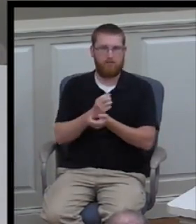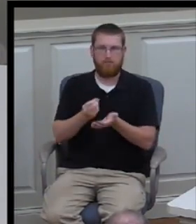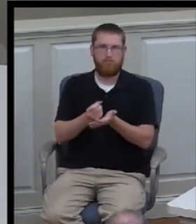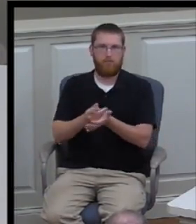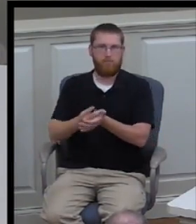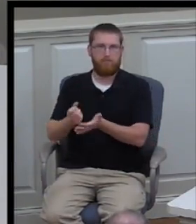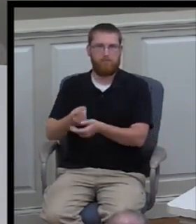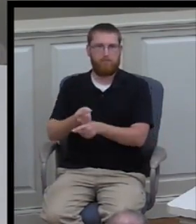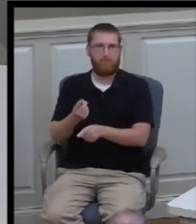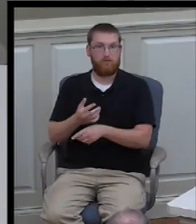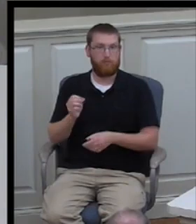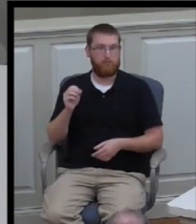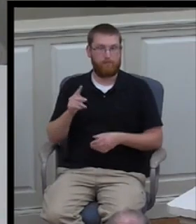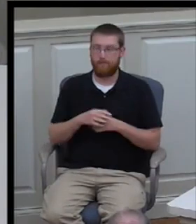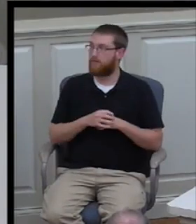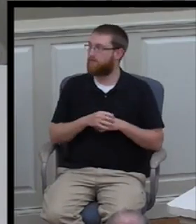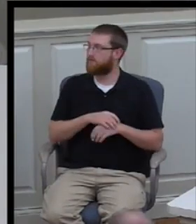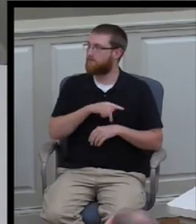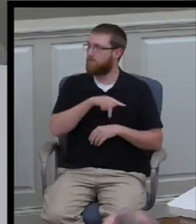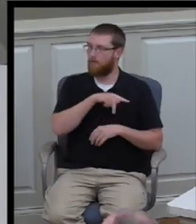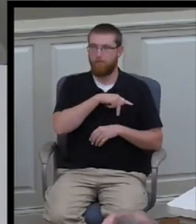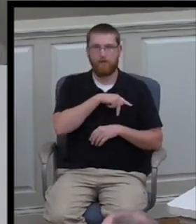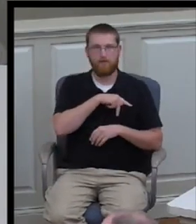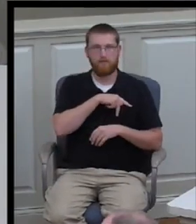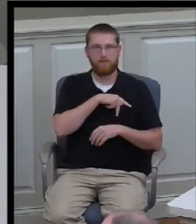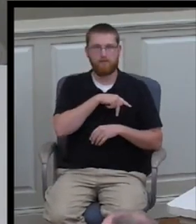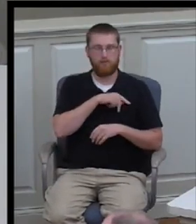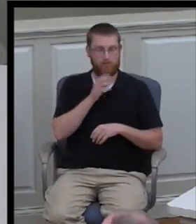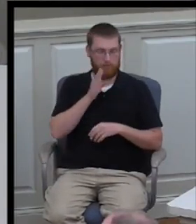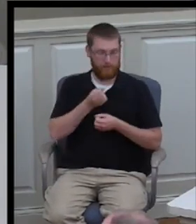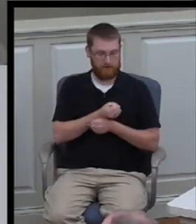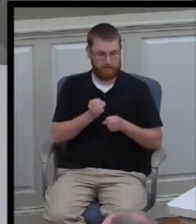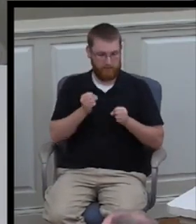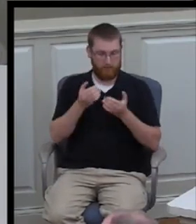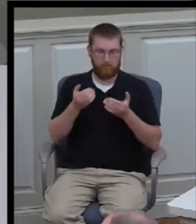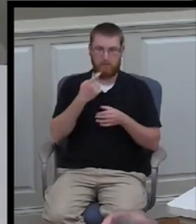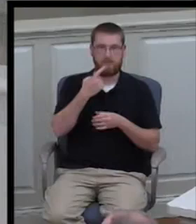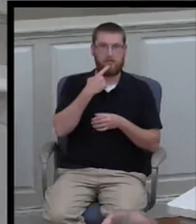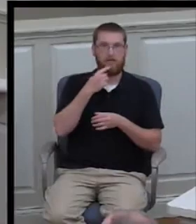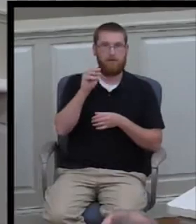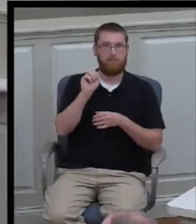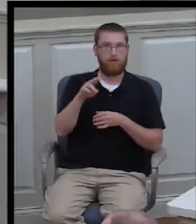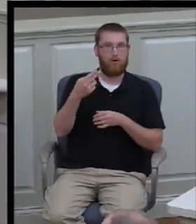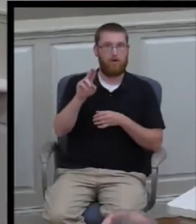approve. I'm going to ask the commission, would it be safe to say to Mr. Hun that we are